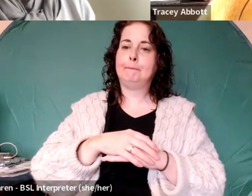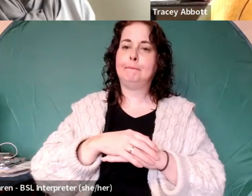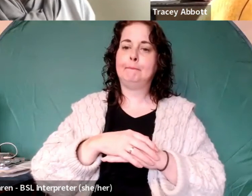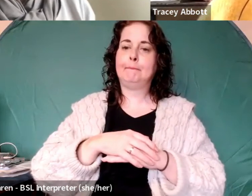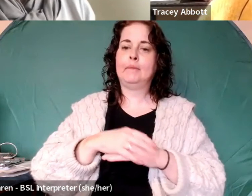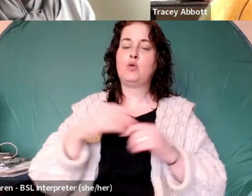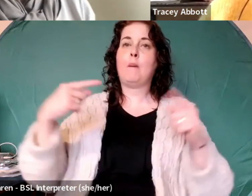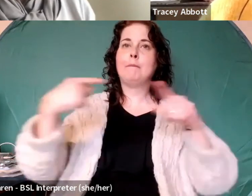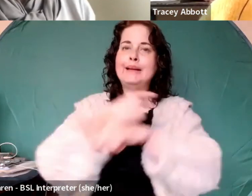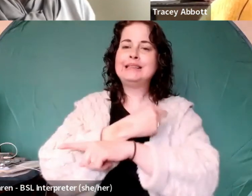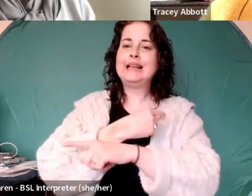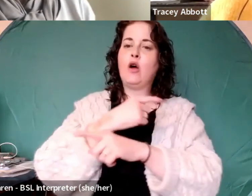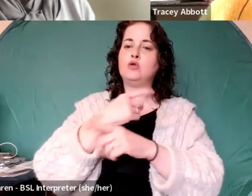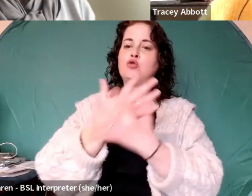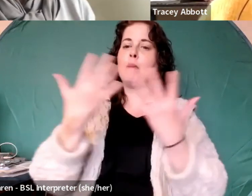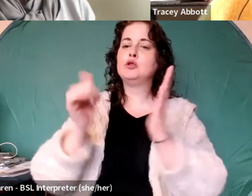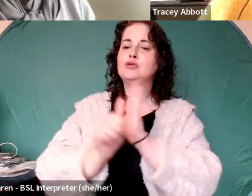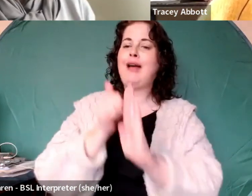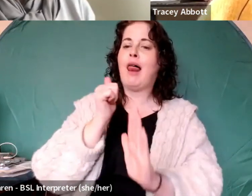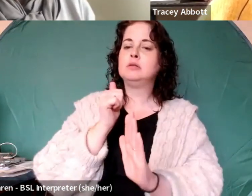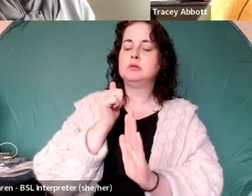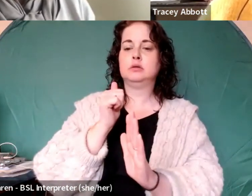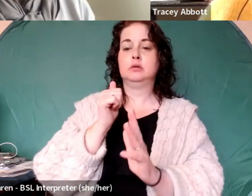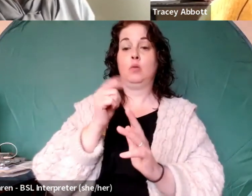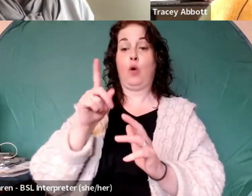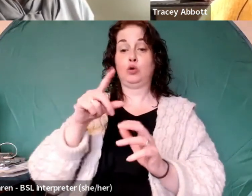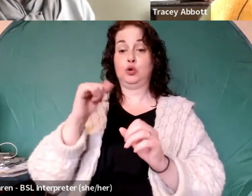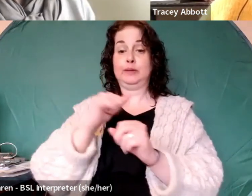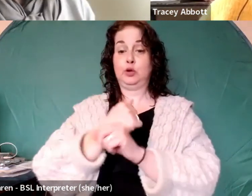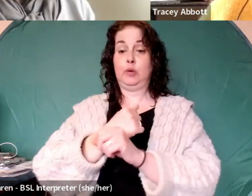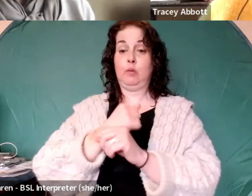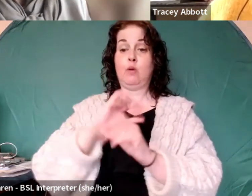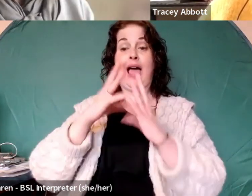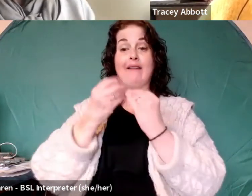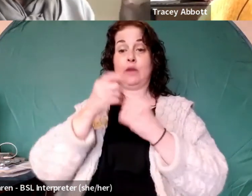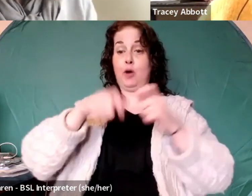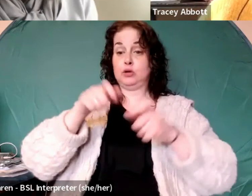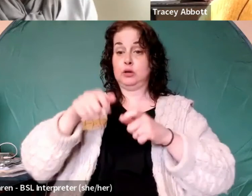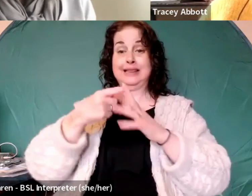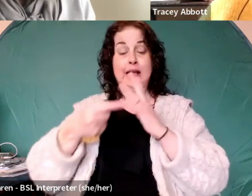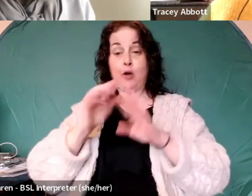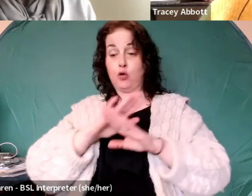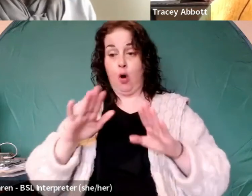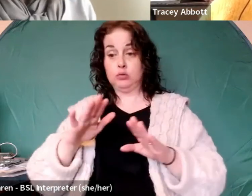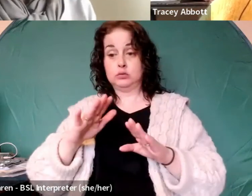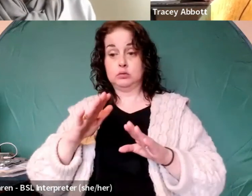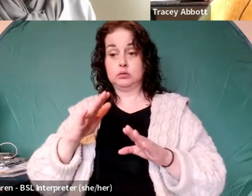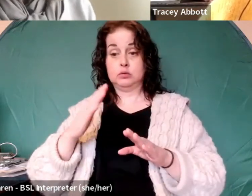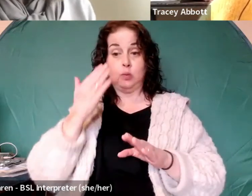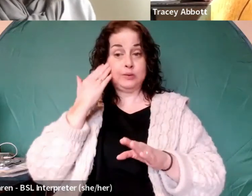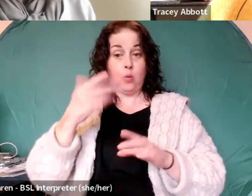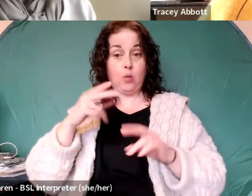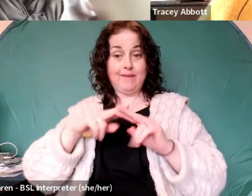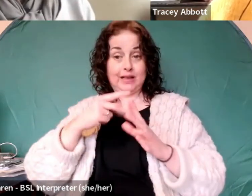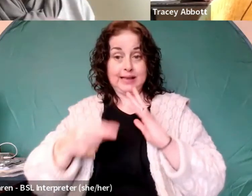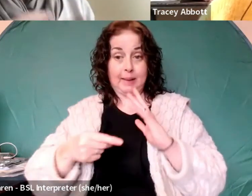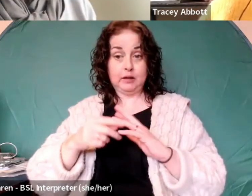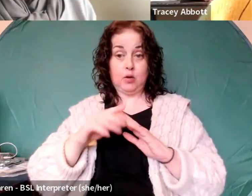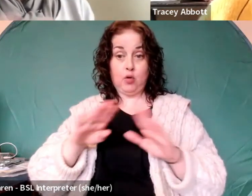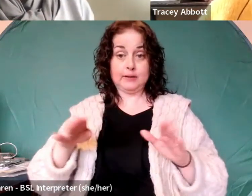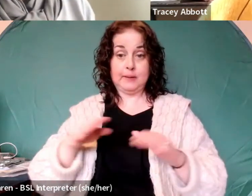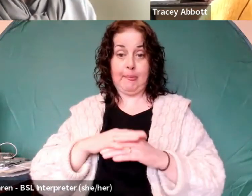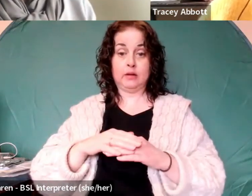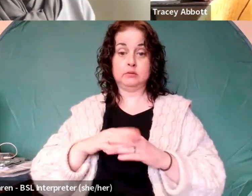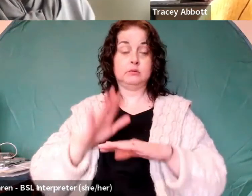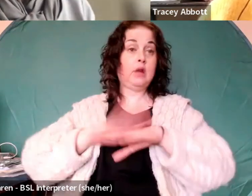we're missing out on so much talent. And actually what we should be doing with every candidate, disabled or not, we won't know whether they're disabled. Who cares?